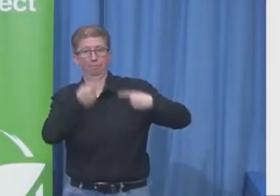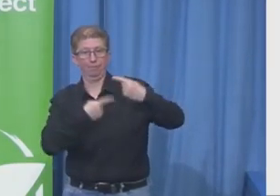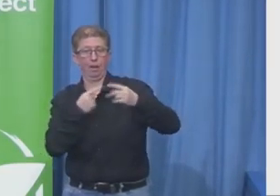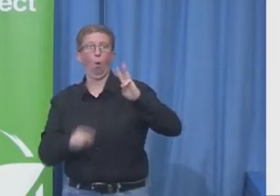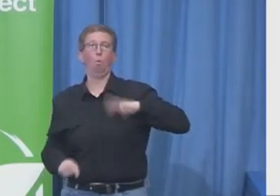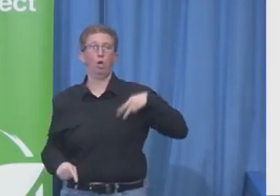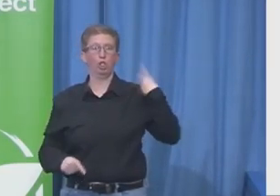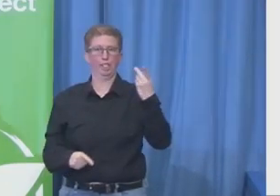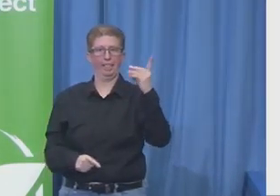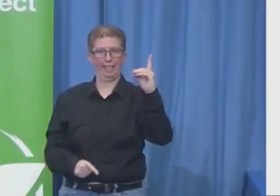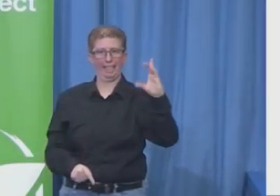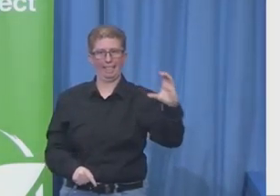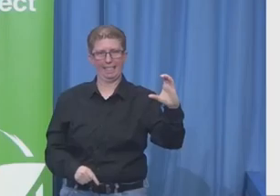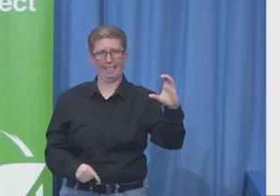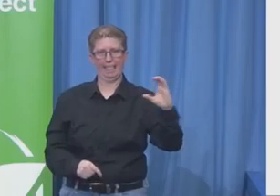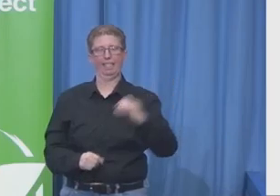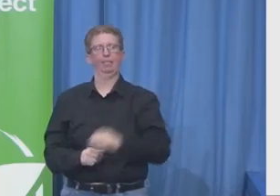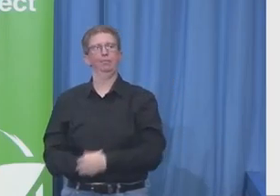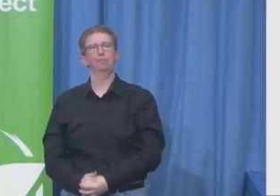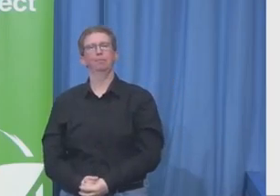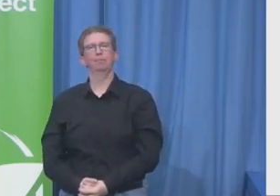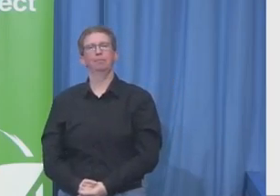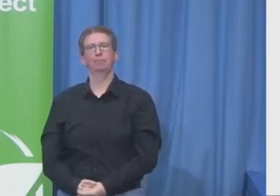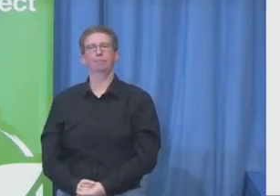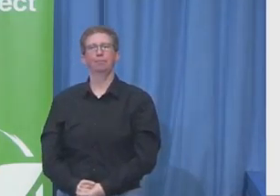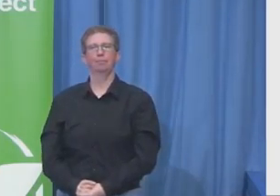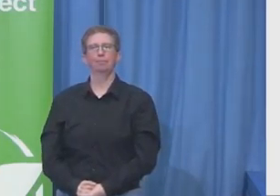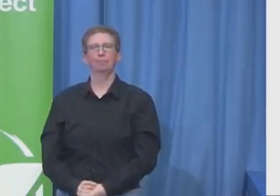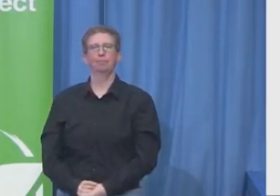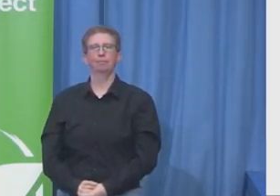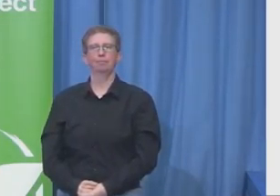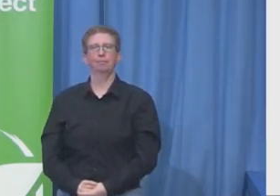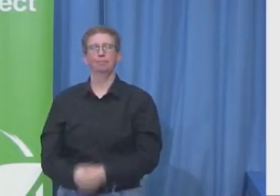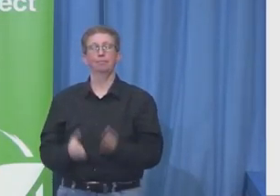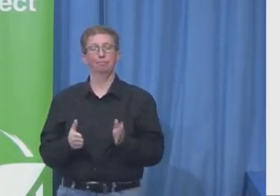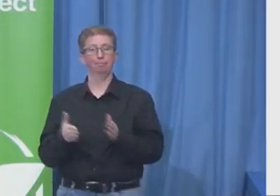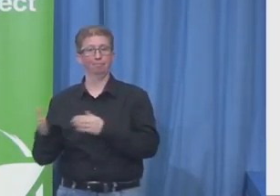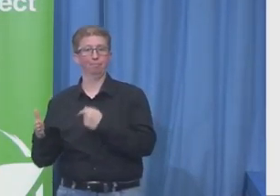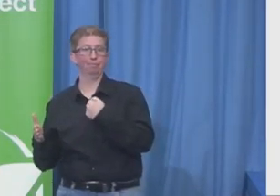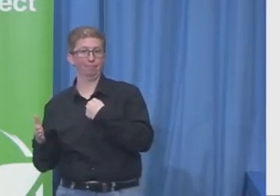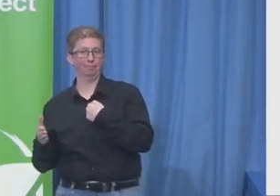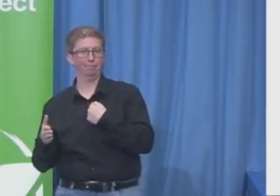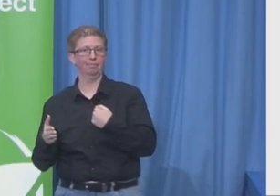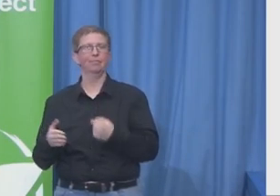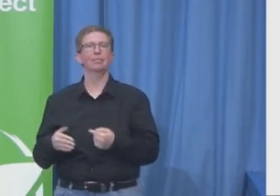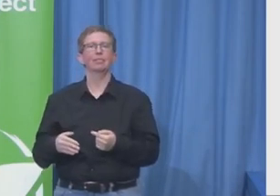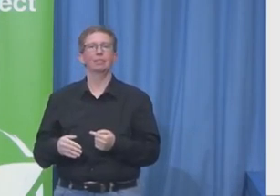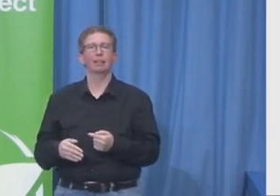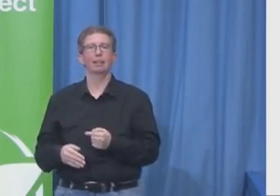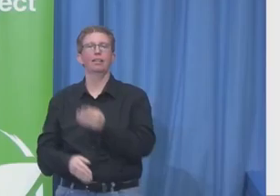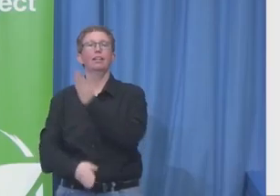Good morning. My name is Charlotte McCLAIN-NHLAPO. I'm the Disability Global Advisor for the World Bank Group based in Washington, D.C.